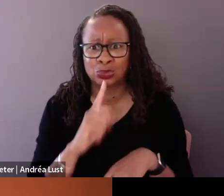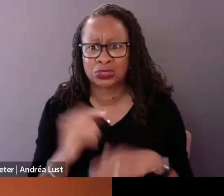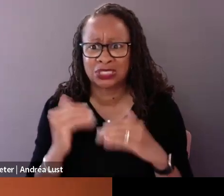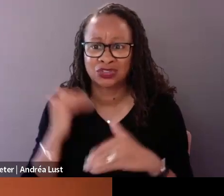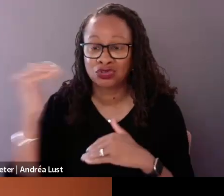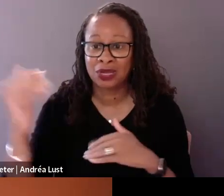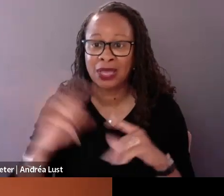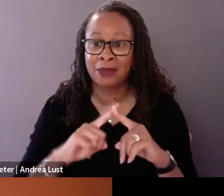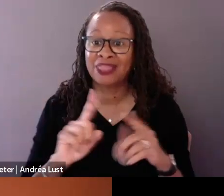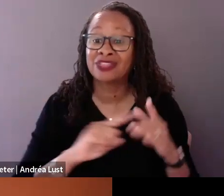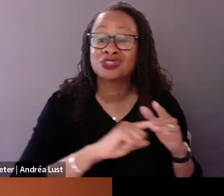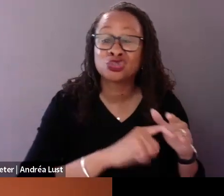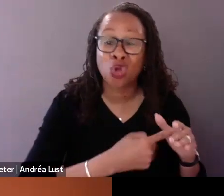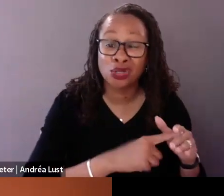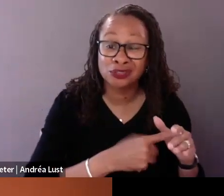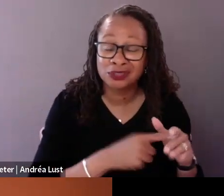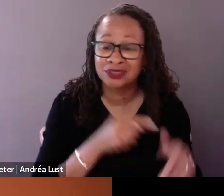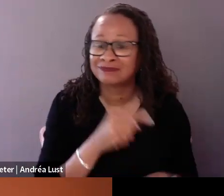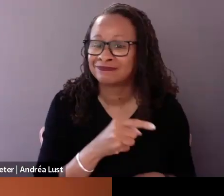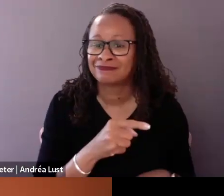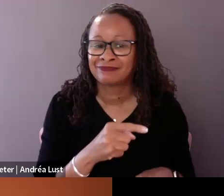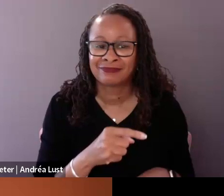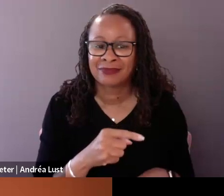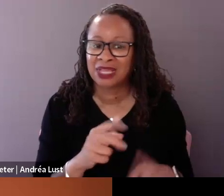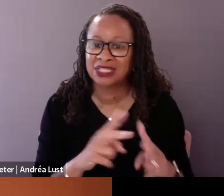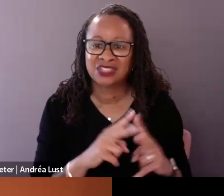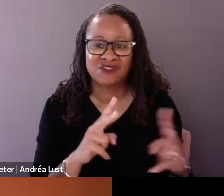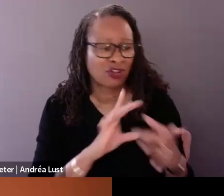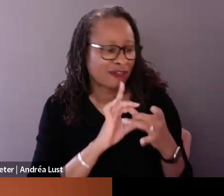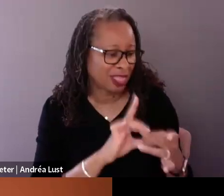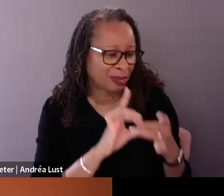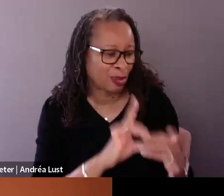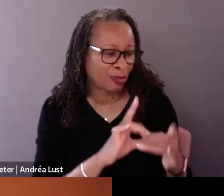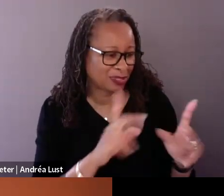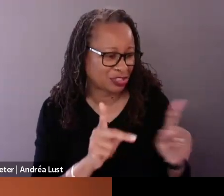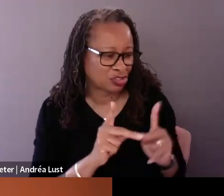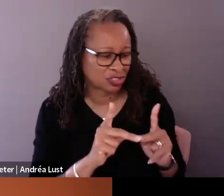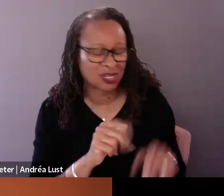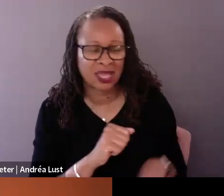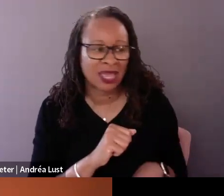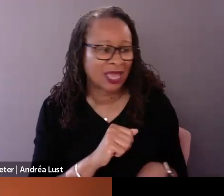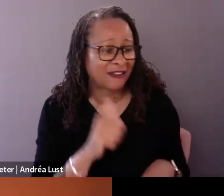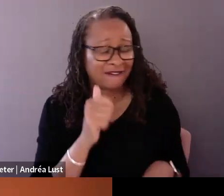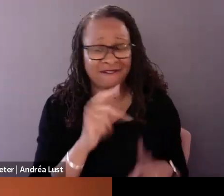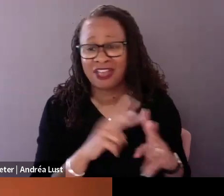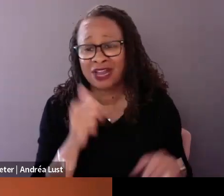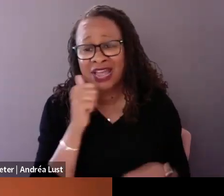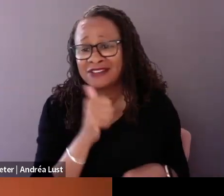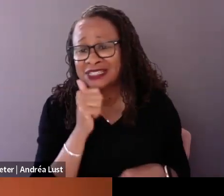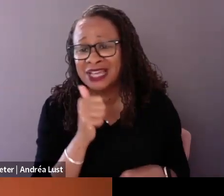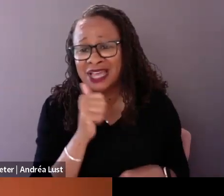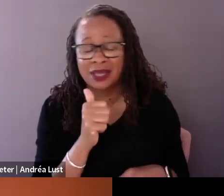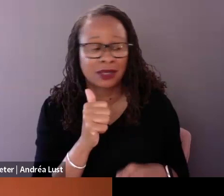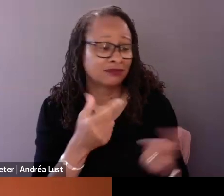it starts is an extremely relatable and an extremely everyday occurrence of